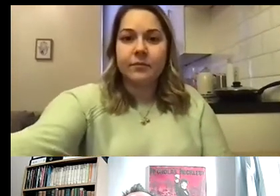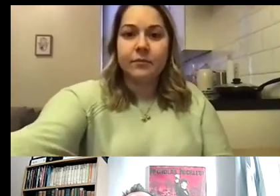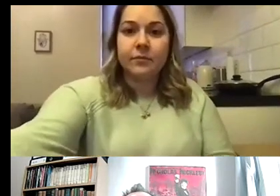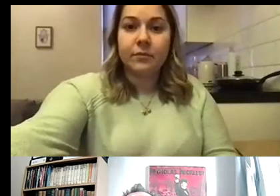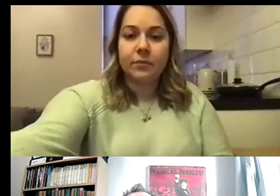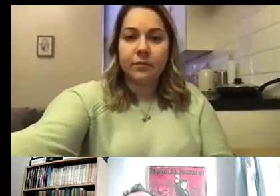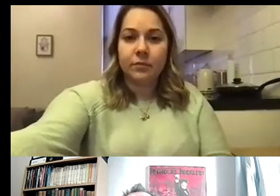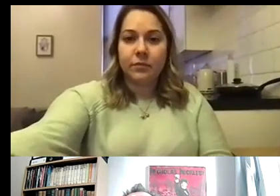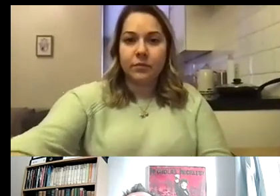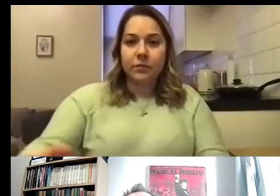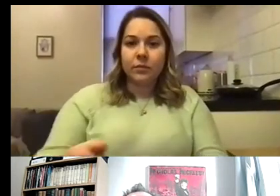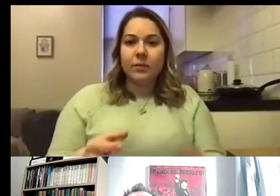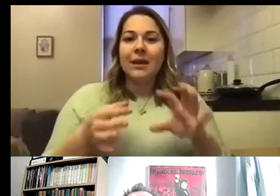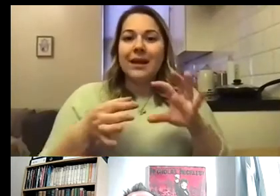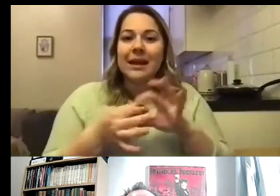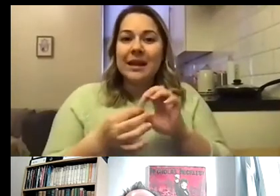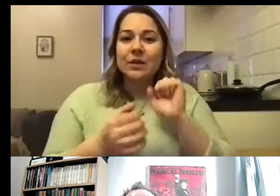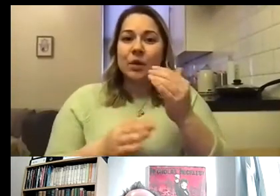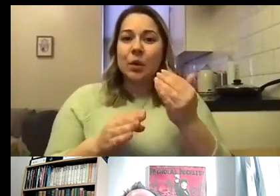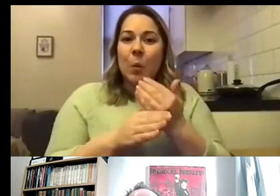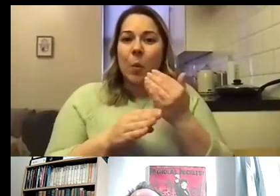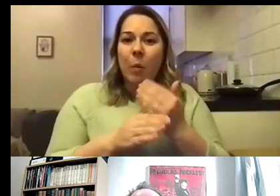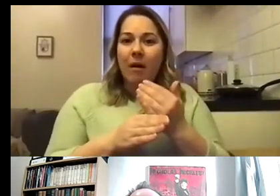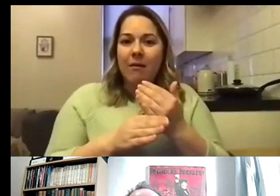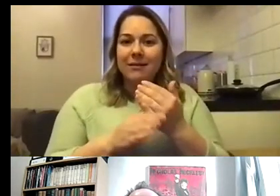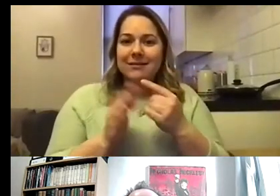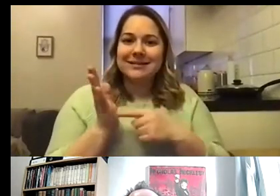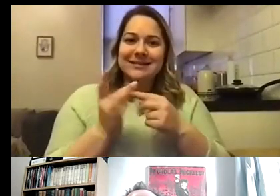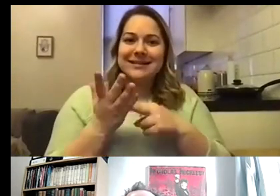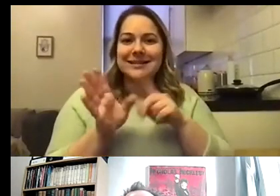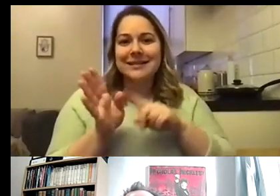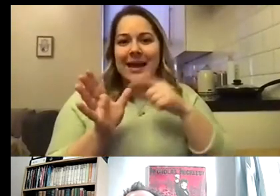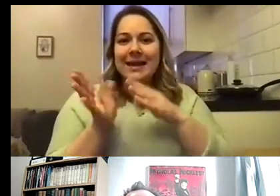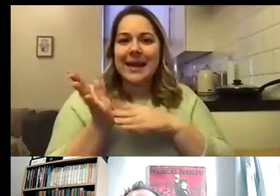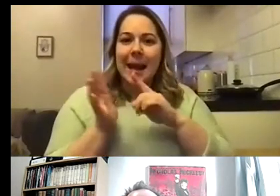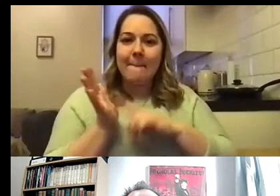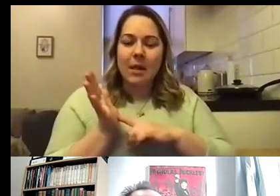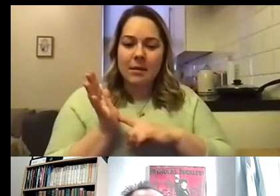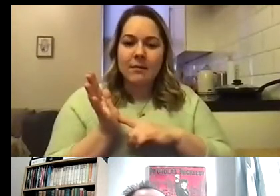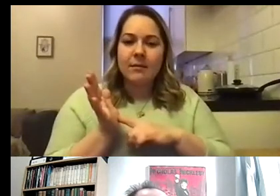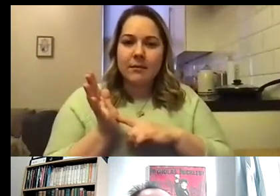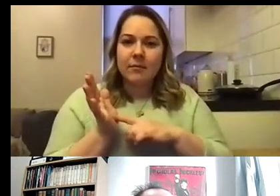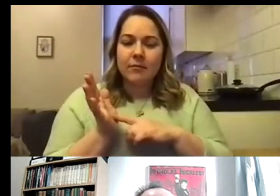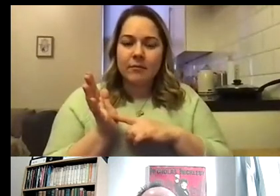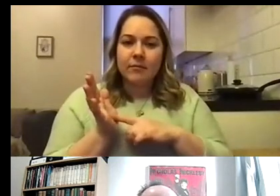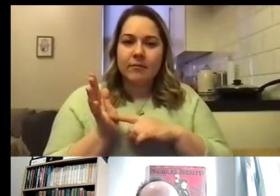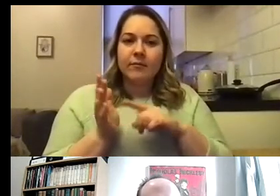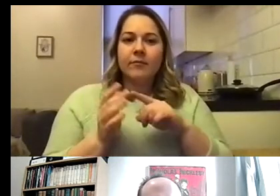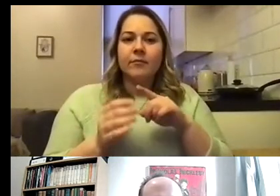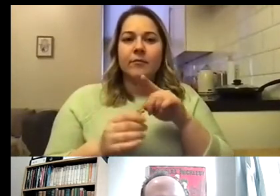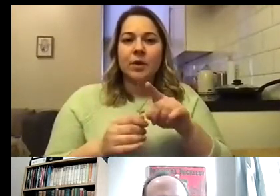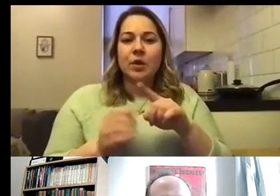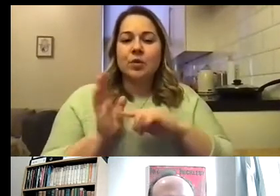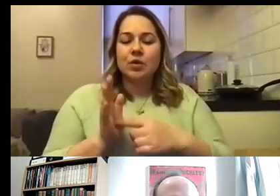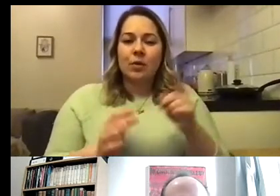work Tiny Camel. But again, I think the way you kind of framed that encounter between rich and